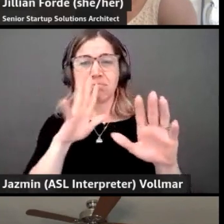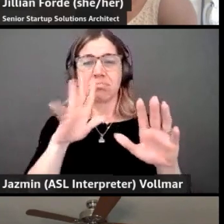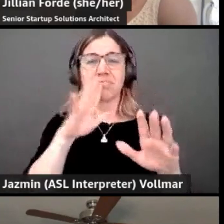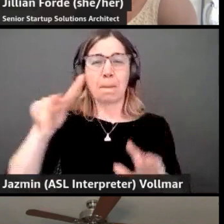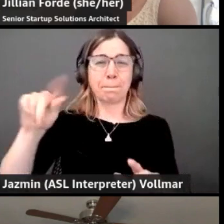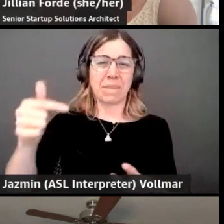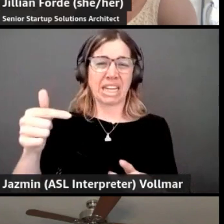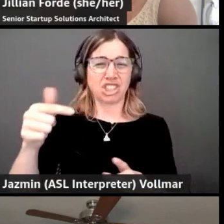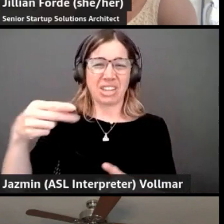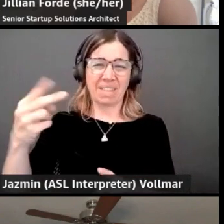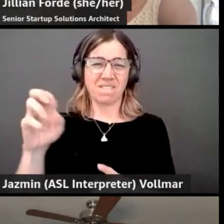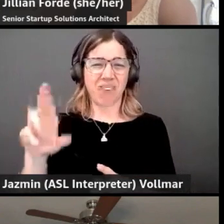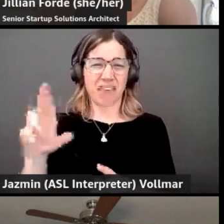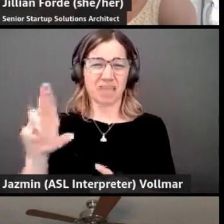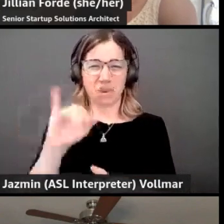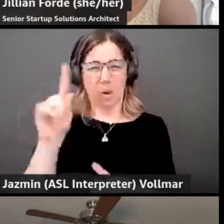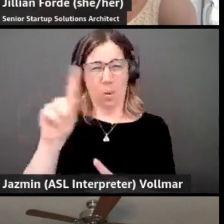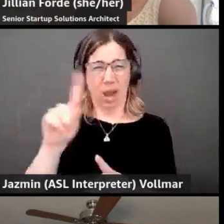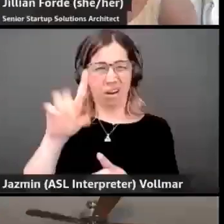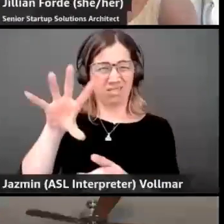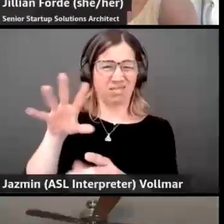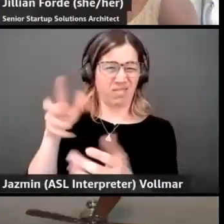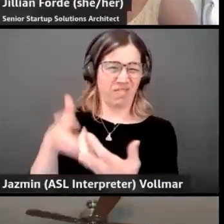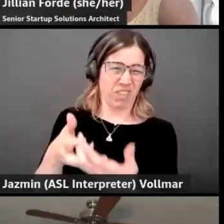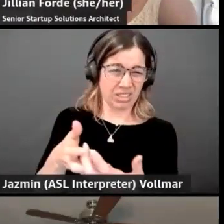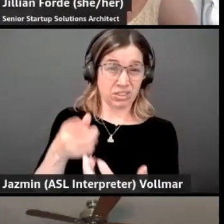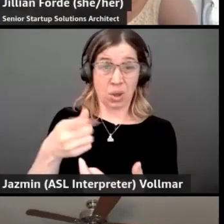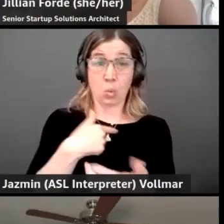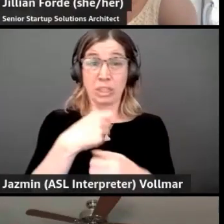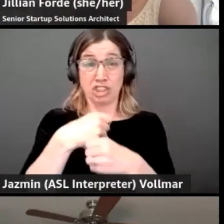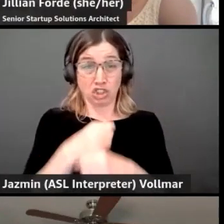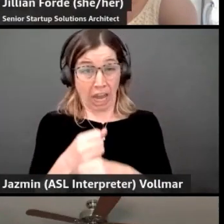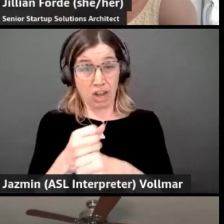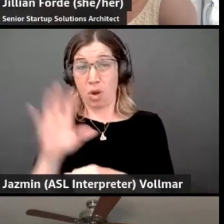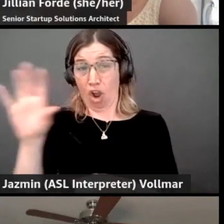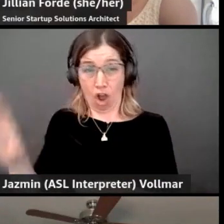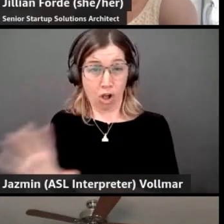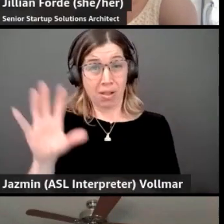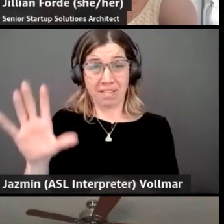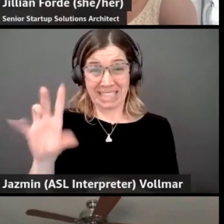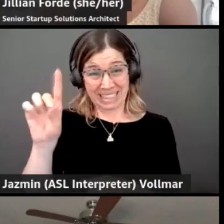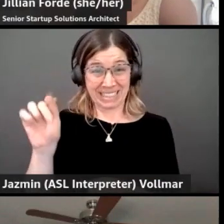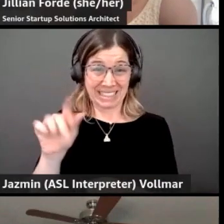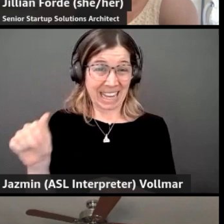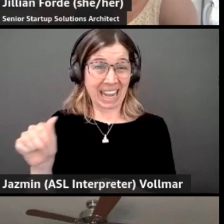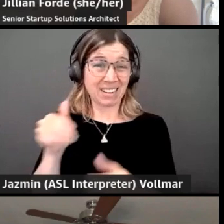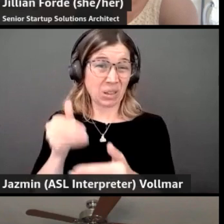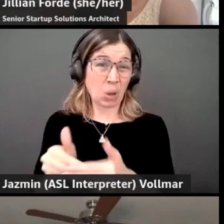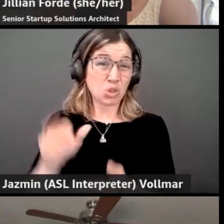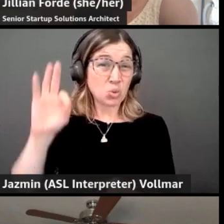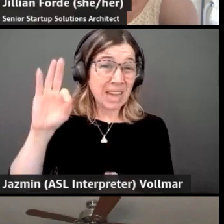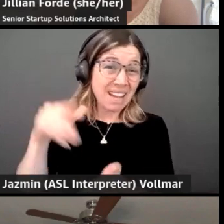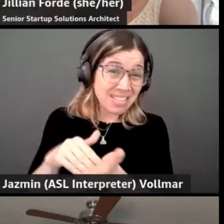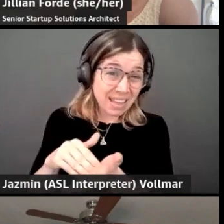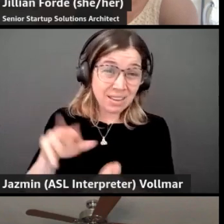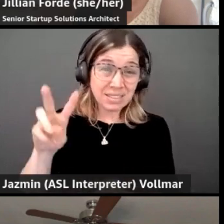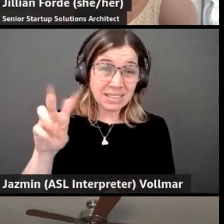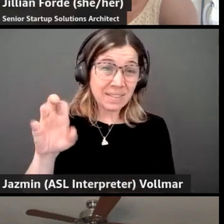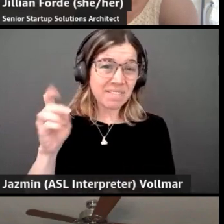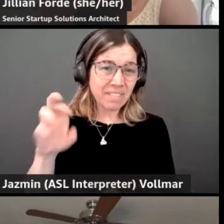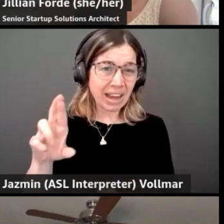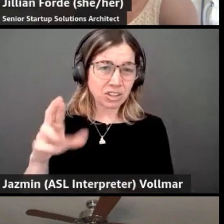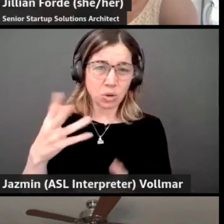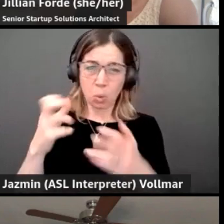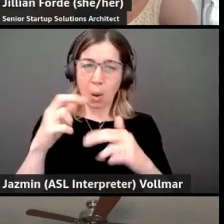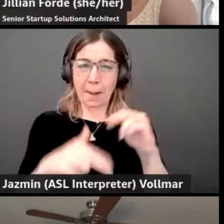where it fits into this. So we've generated all this data. We have close to 9,000 vectors, and we ultimately want to build a search application